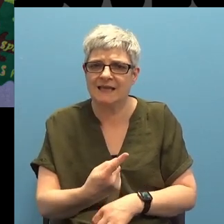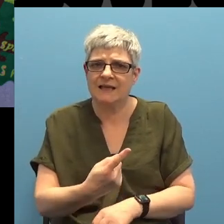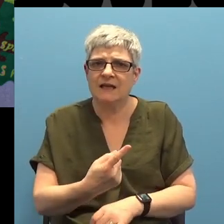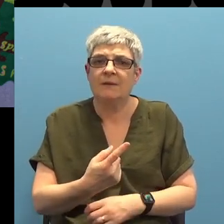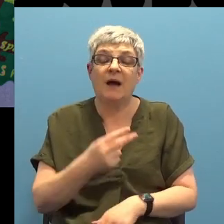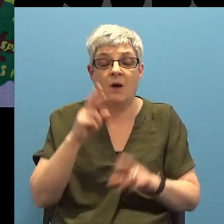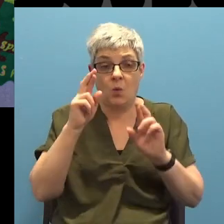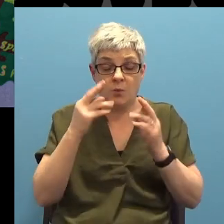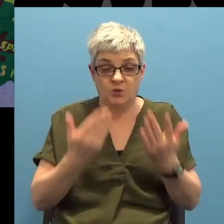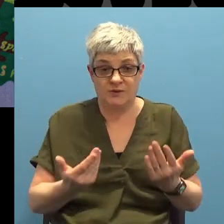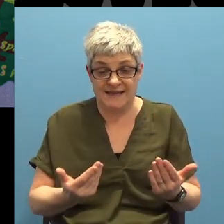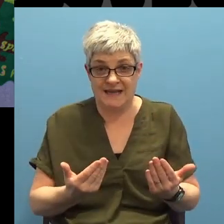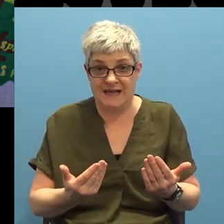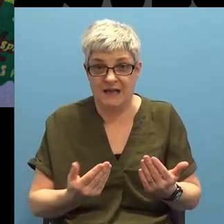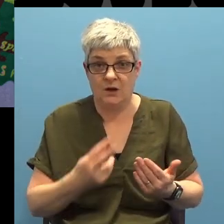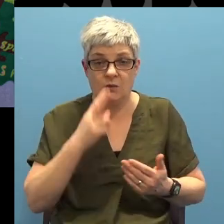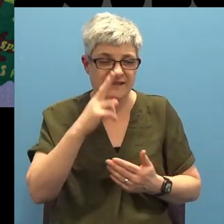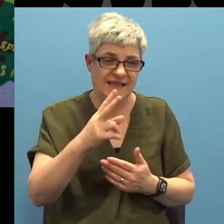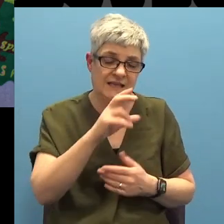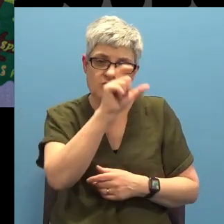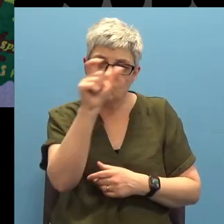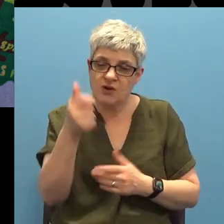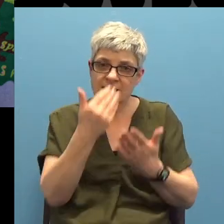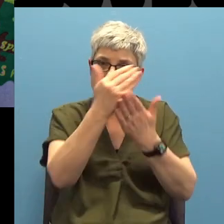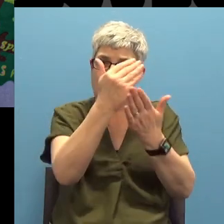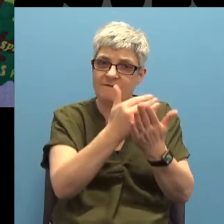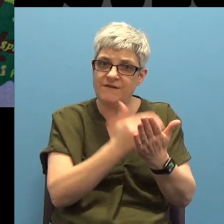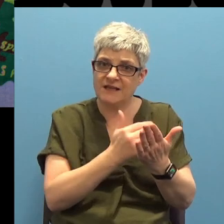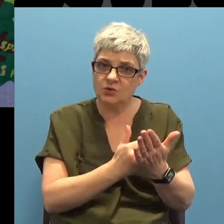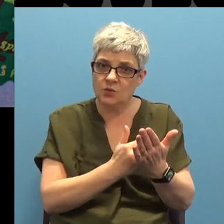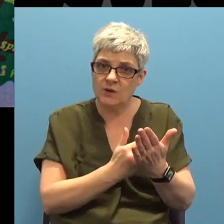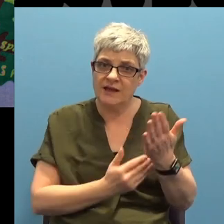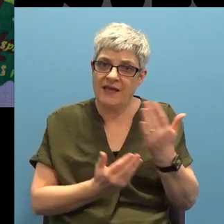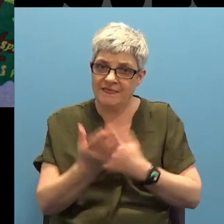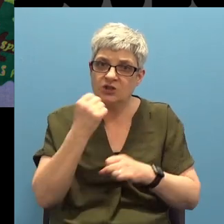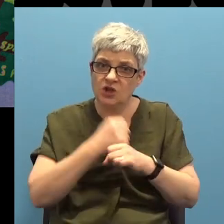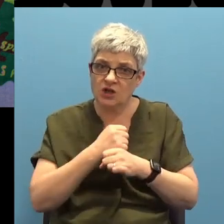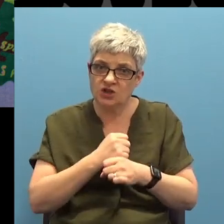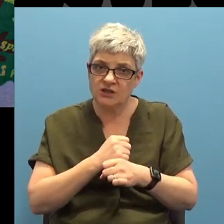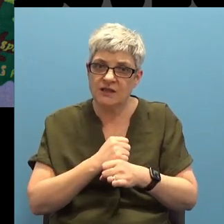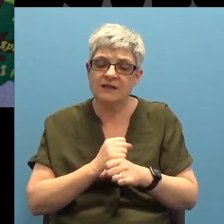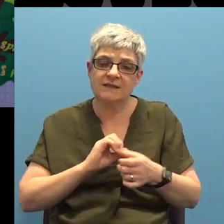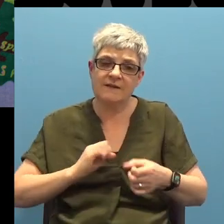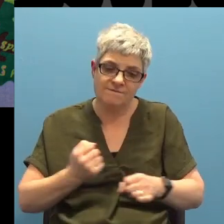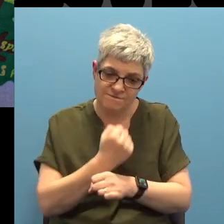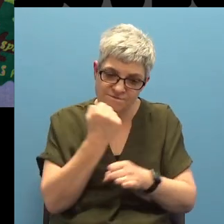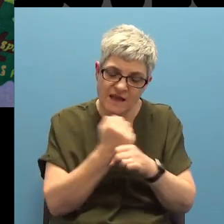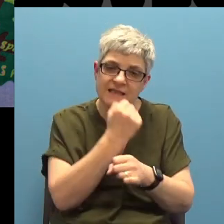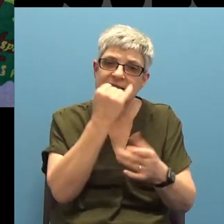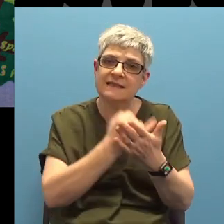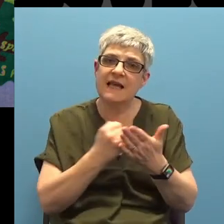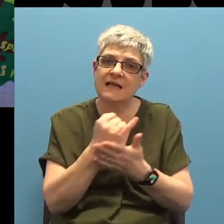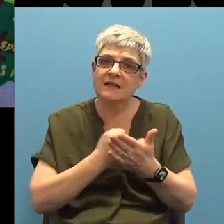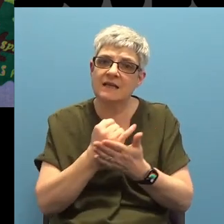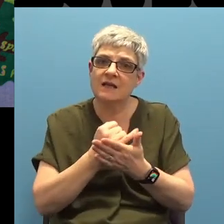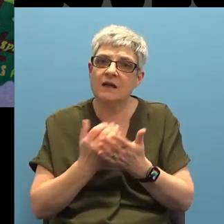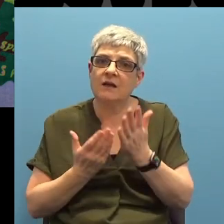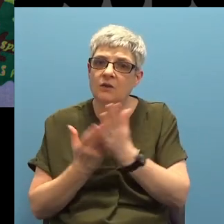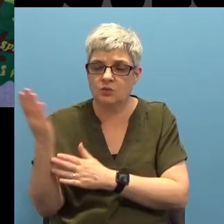But I hope today that we've seen that Christ's manifesto for the church is to help fix sin through what has been fulfilled in